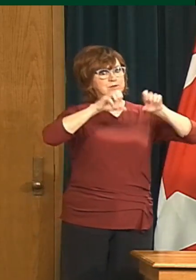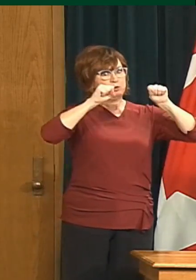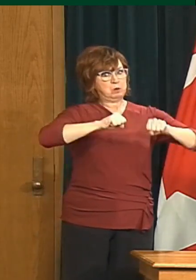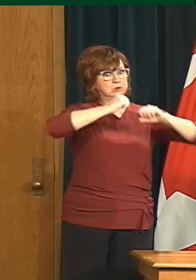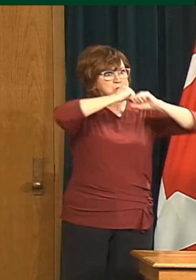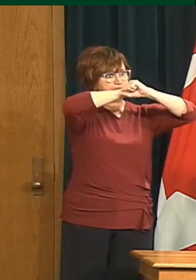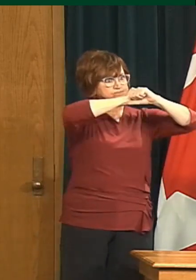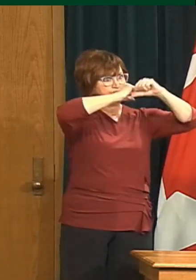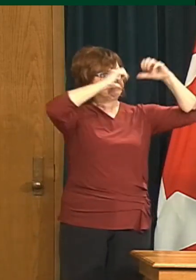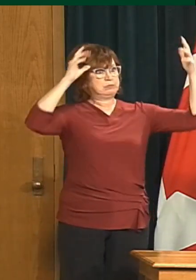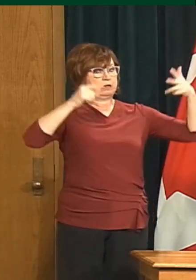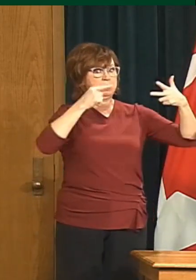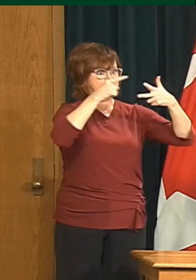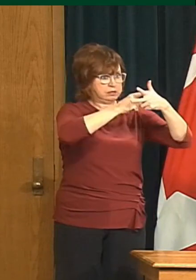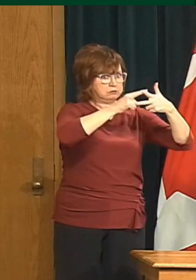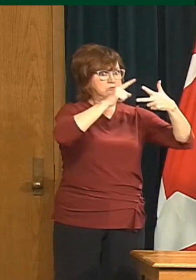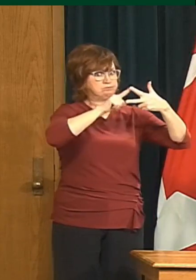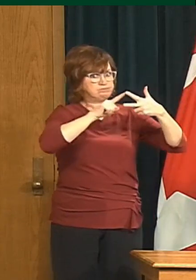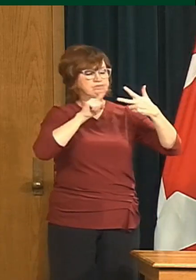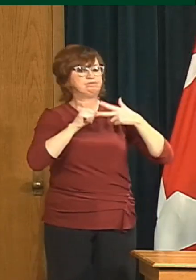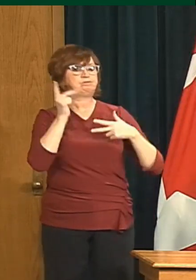restrictions remain in effect.